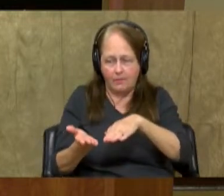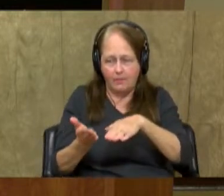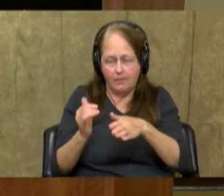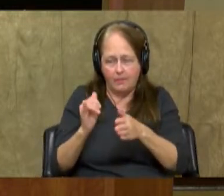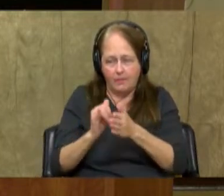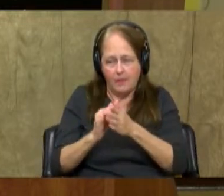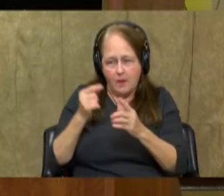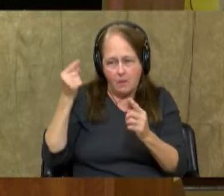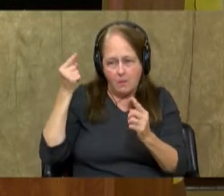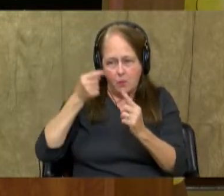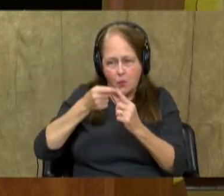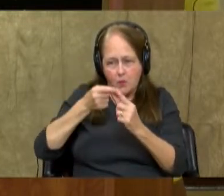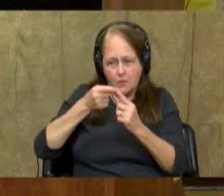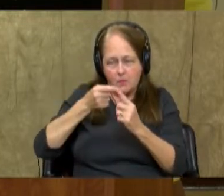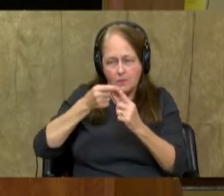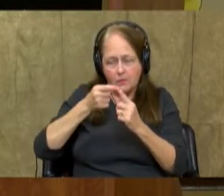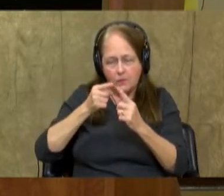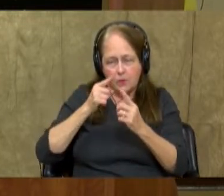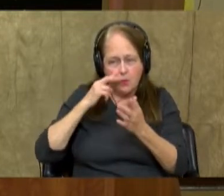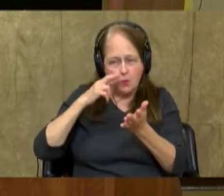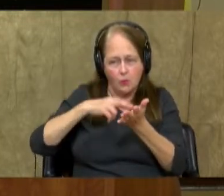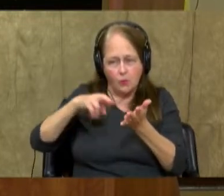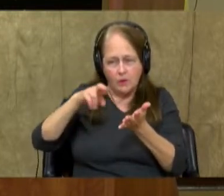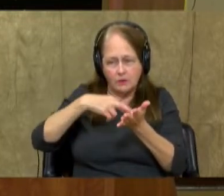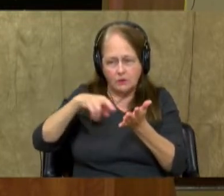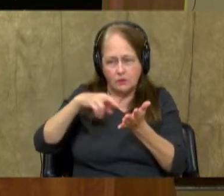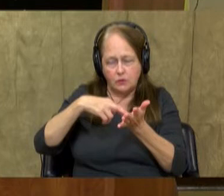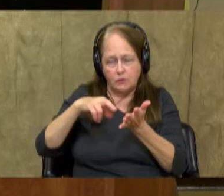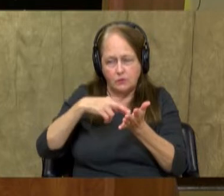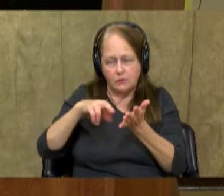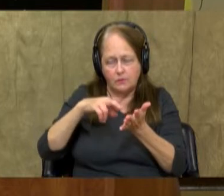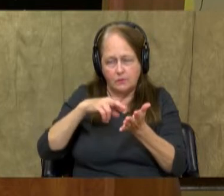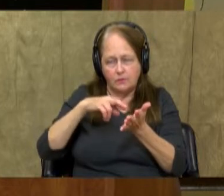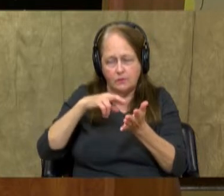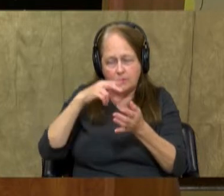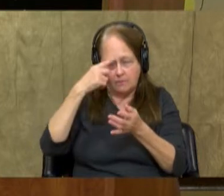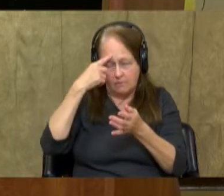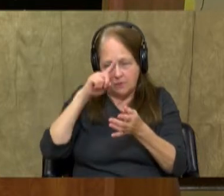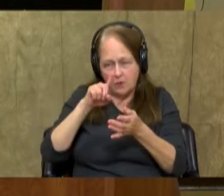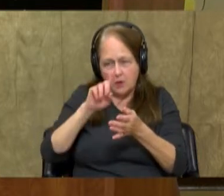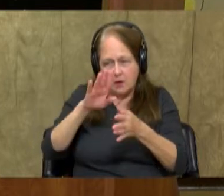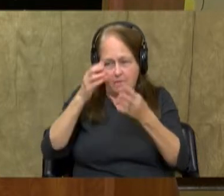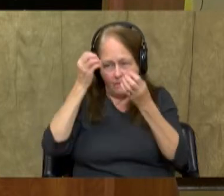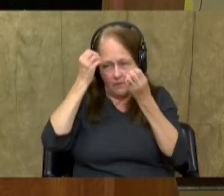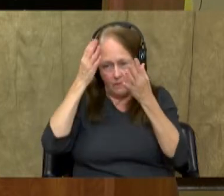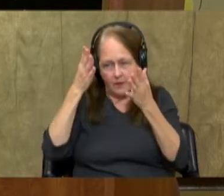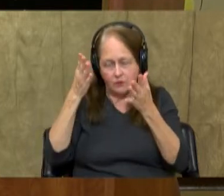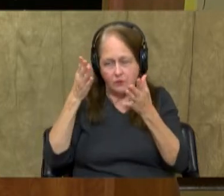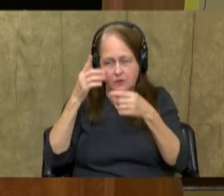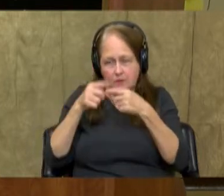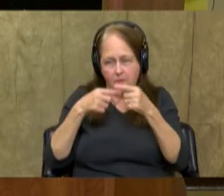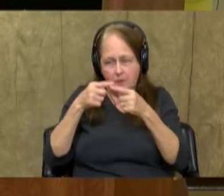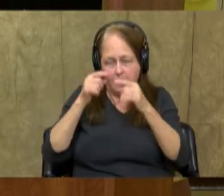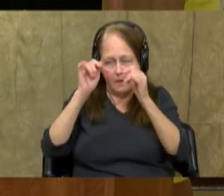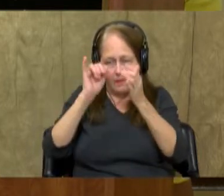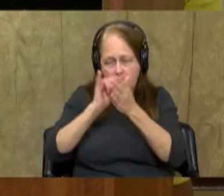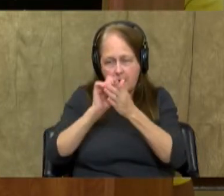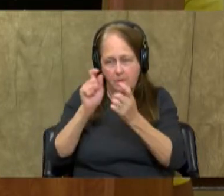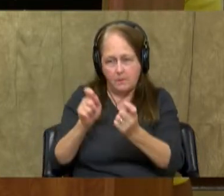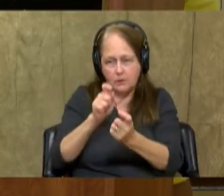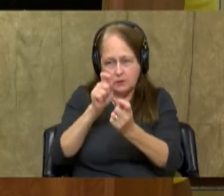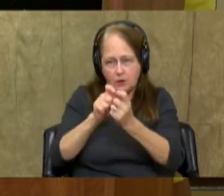point, we can do research and find out more information, more current information and up-to-date information about that particular